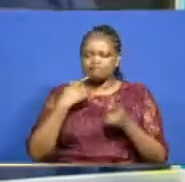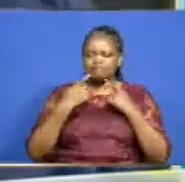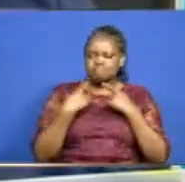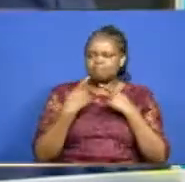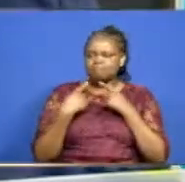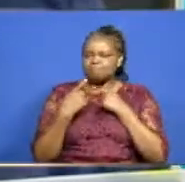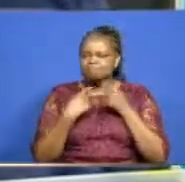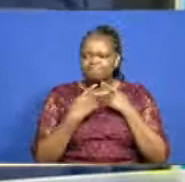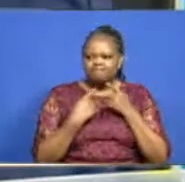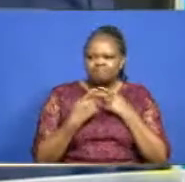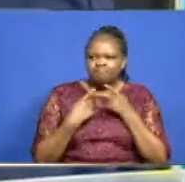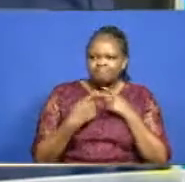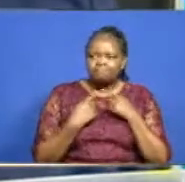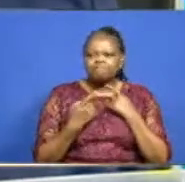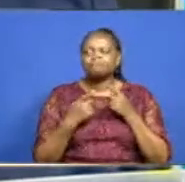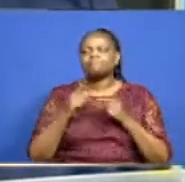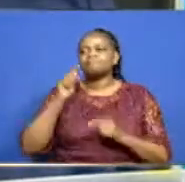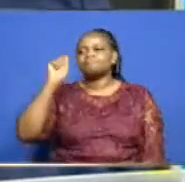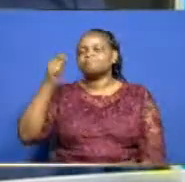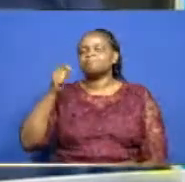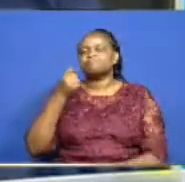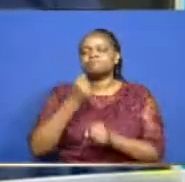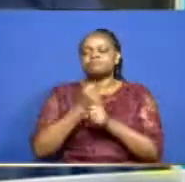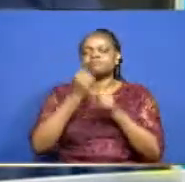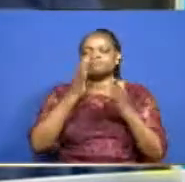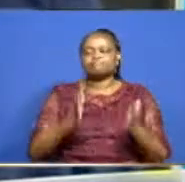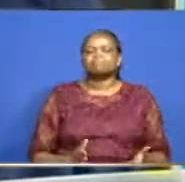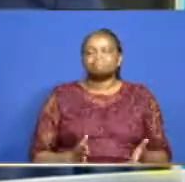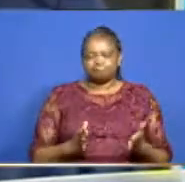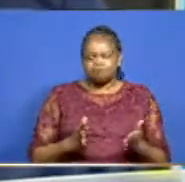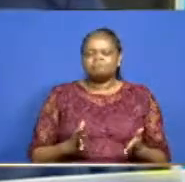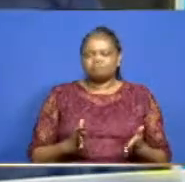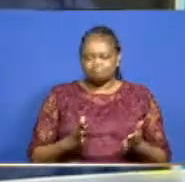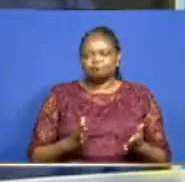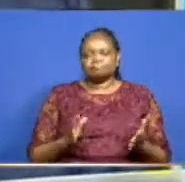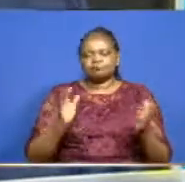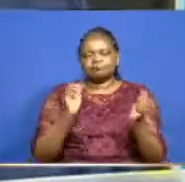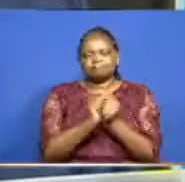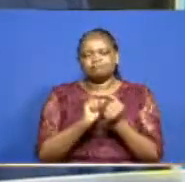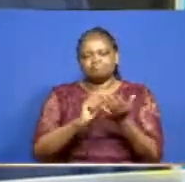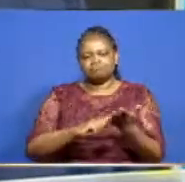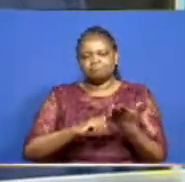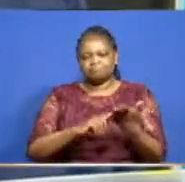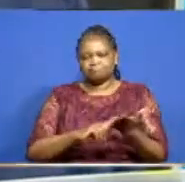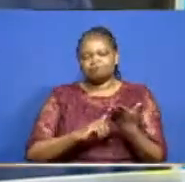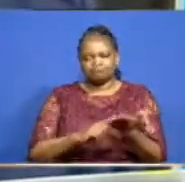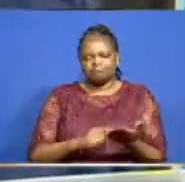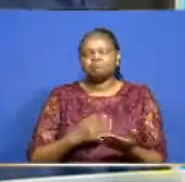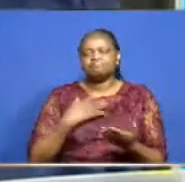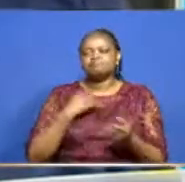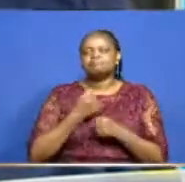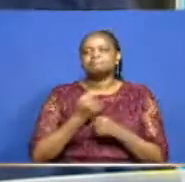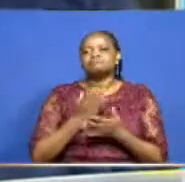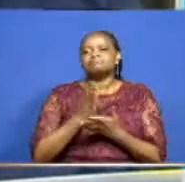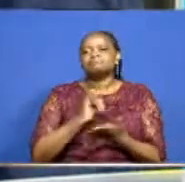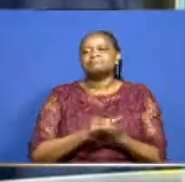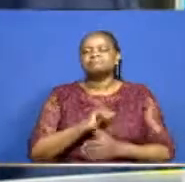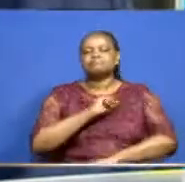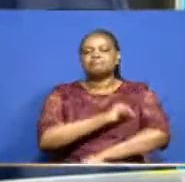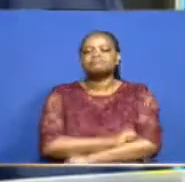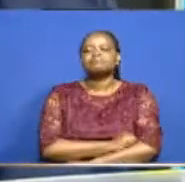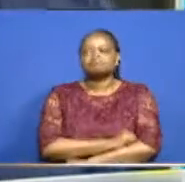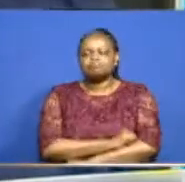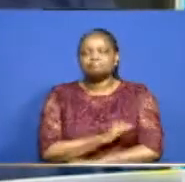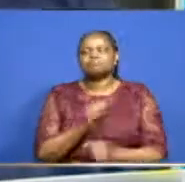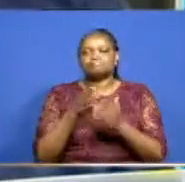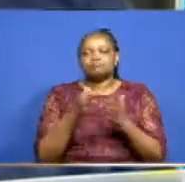taking place with key stakeholders in the sector to ensure that schools reopen, but they reopen at the right time and in the right way to ensure